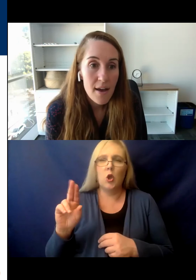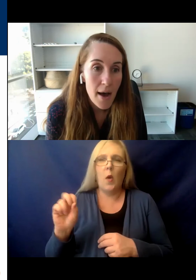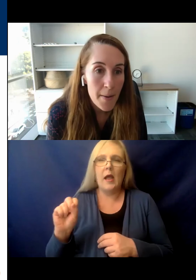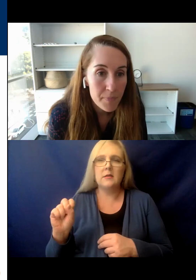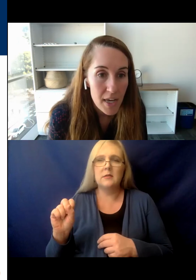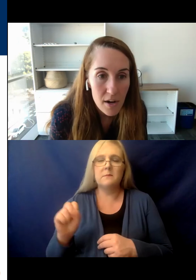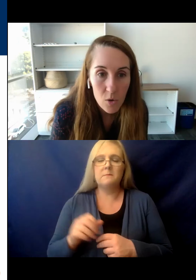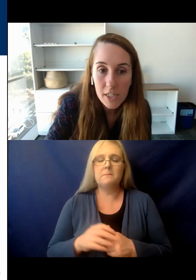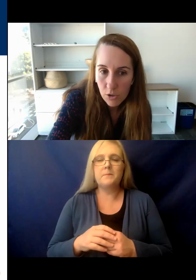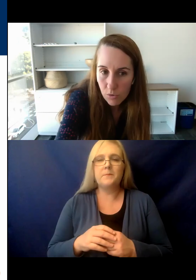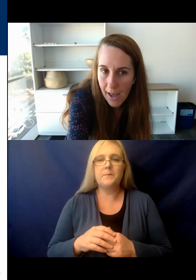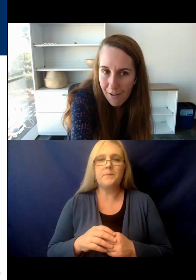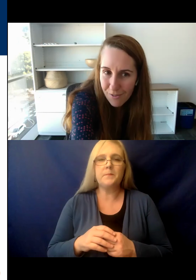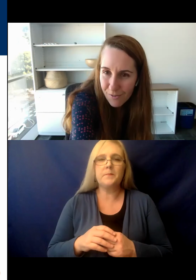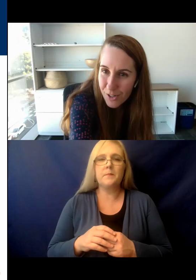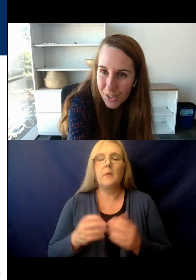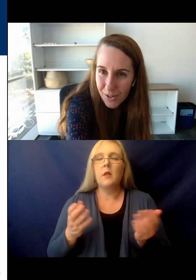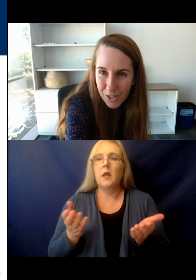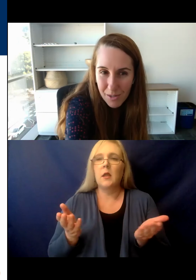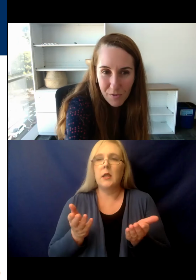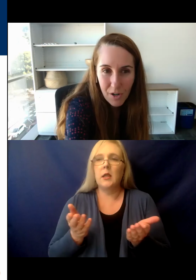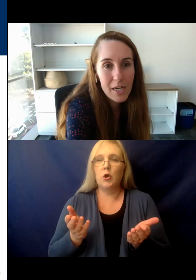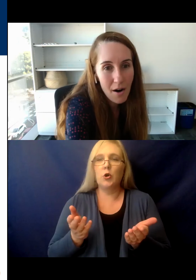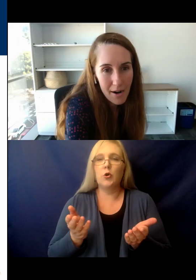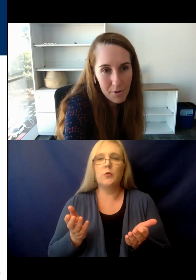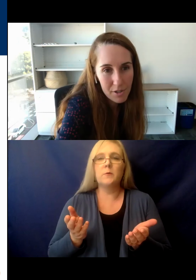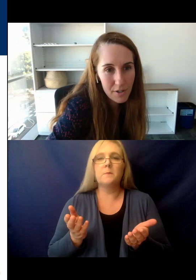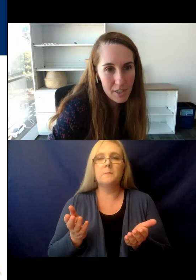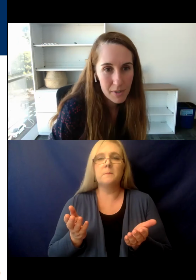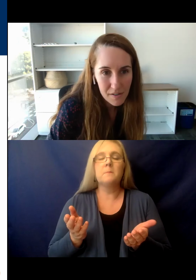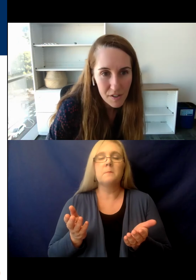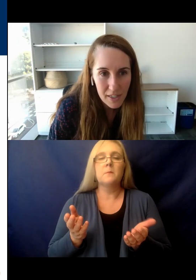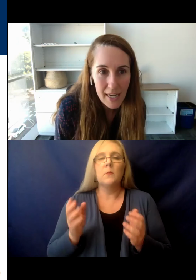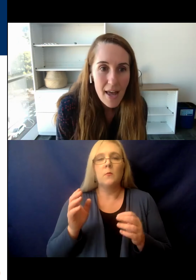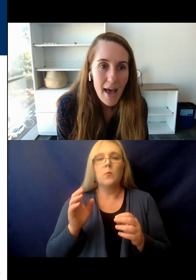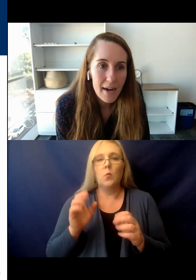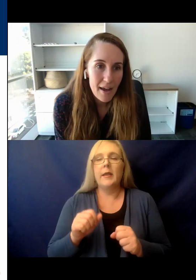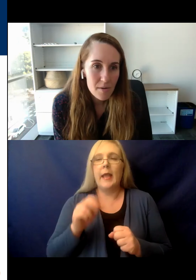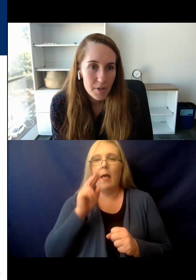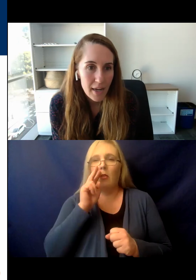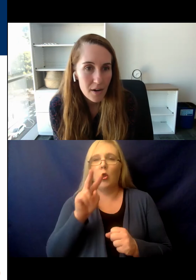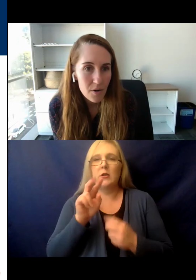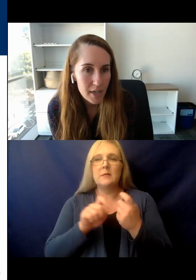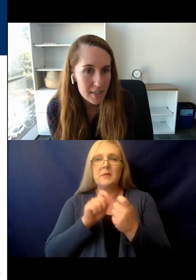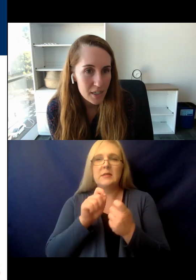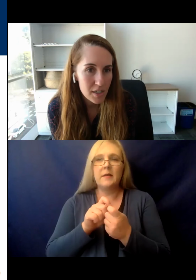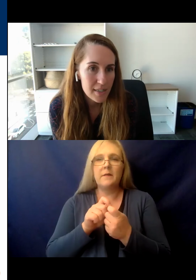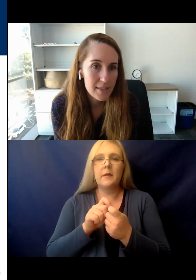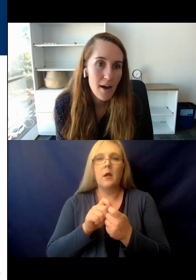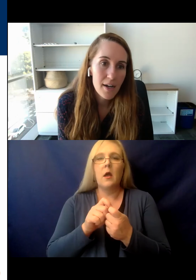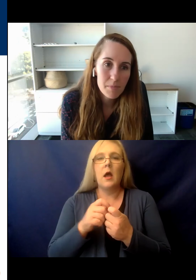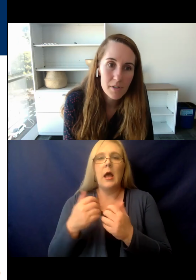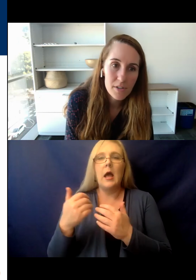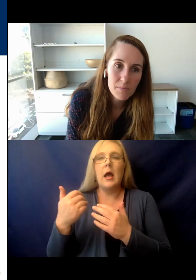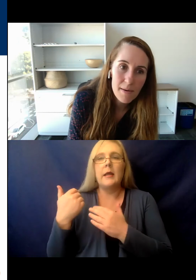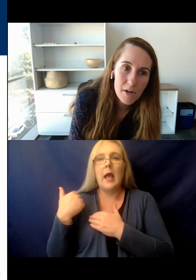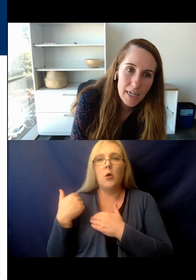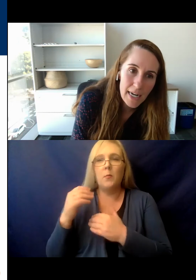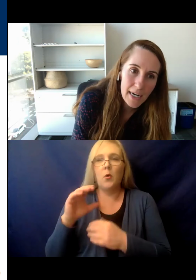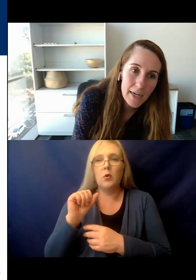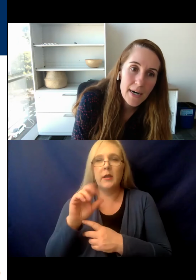see here we do have, to the question before, we are able to look specifically at accountable care organizations,